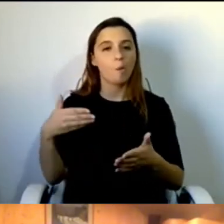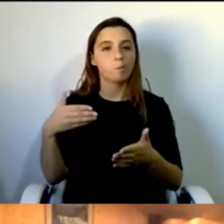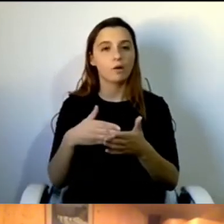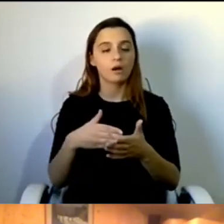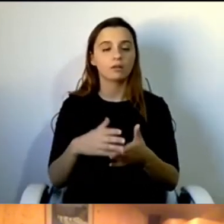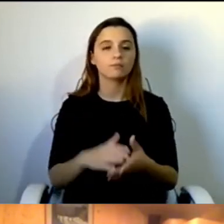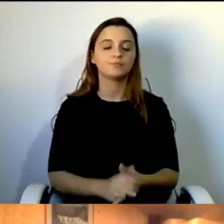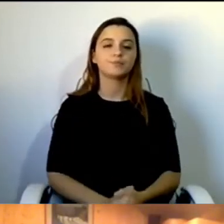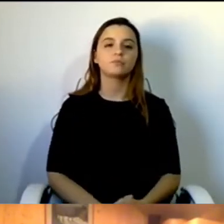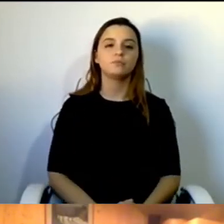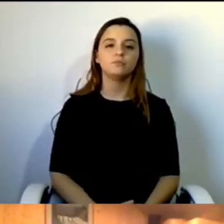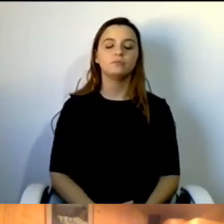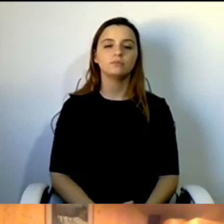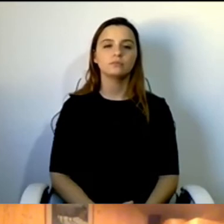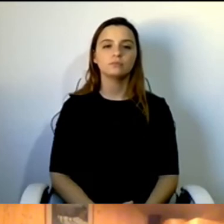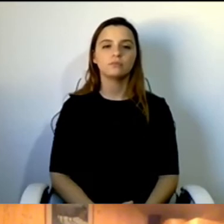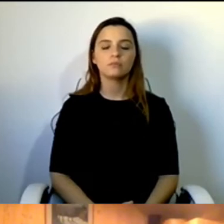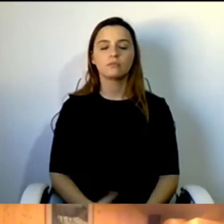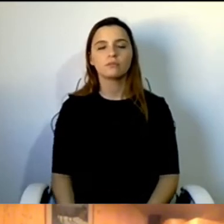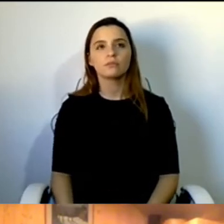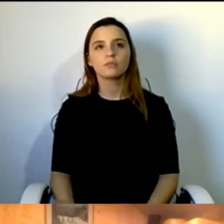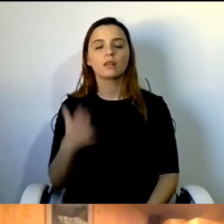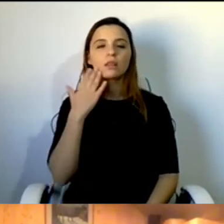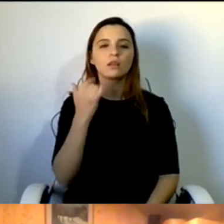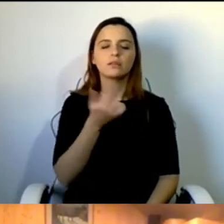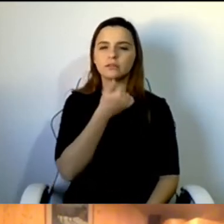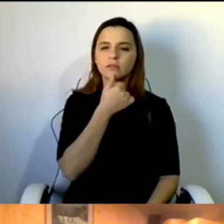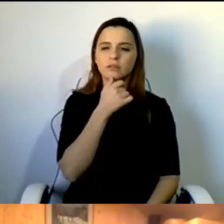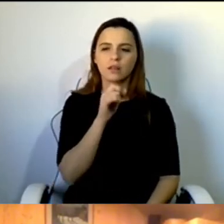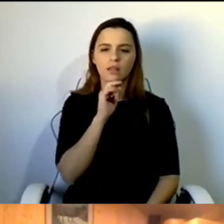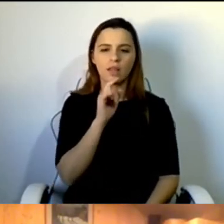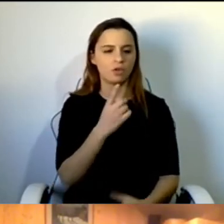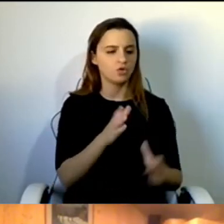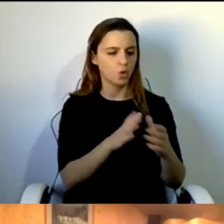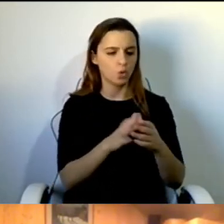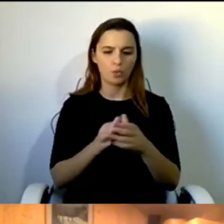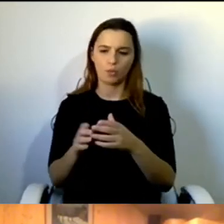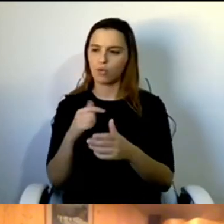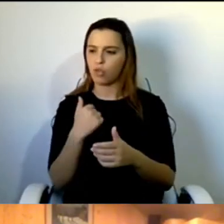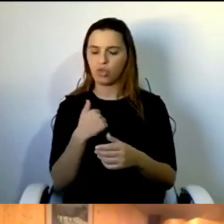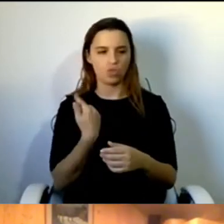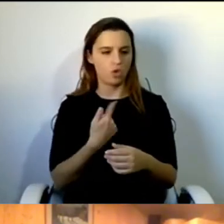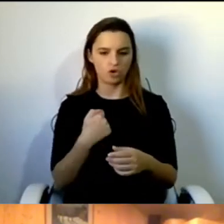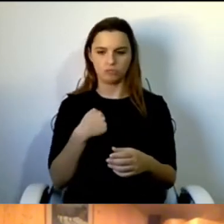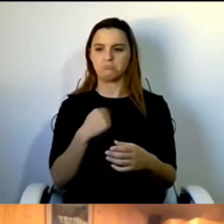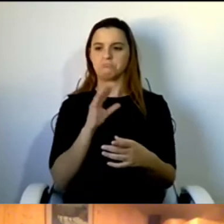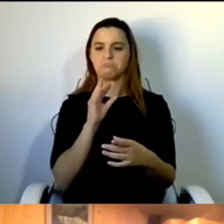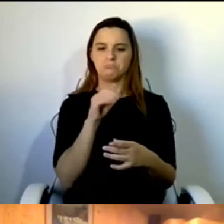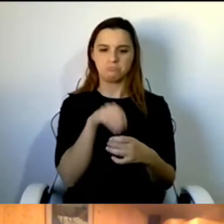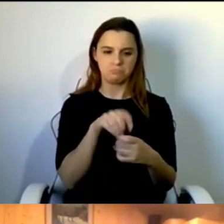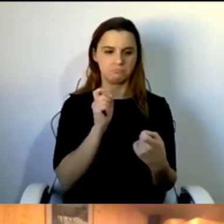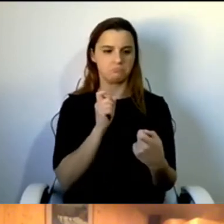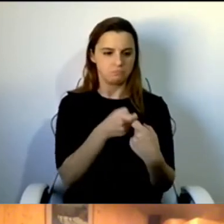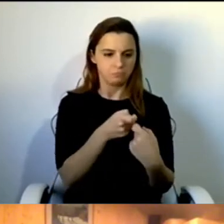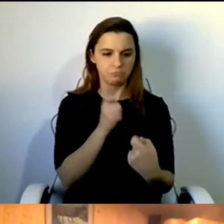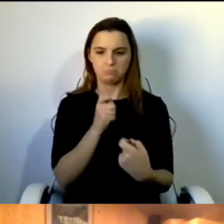you fit into one of these categories is the first fight that you meet to be able to be eligible for this legislation. And if you're